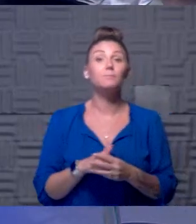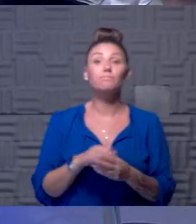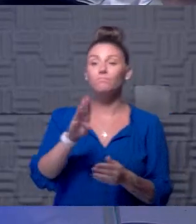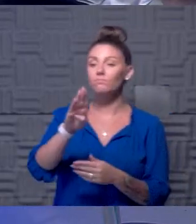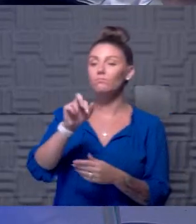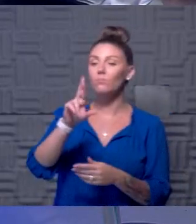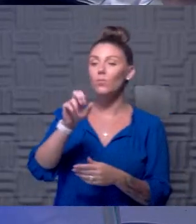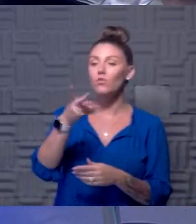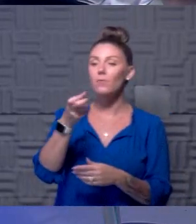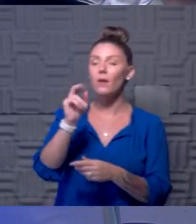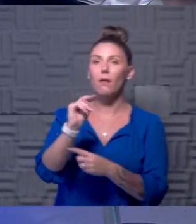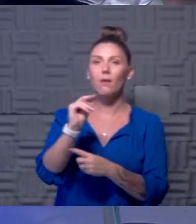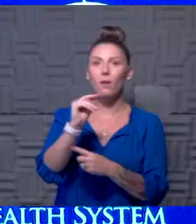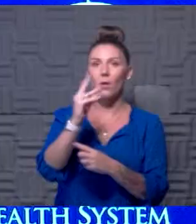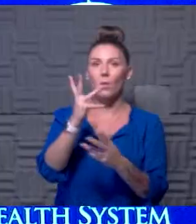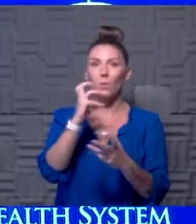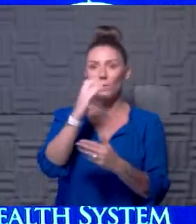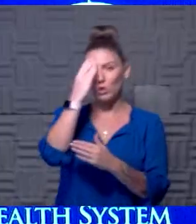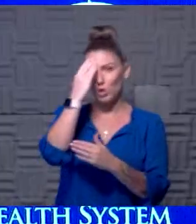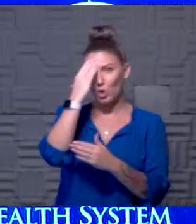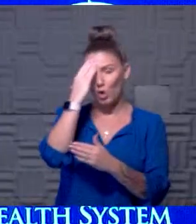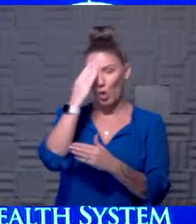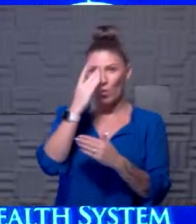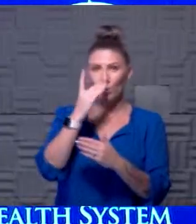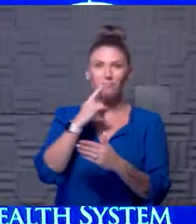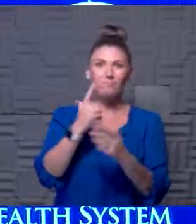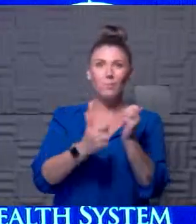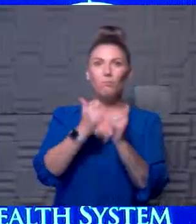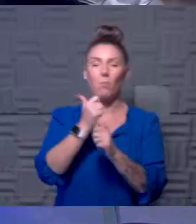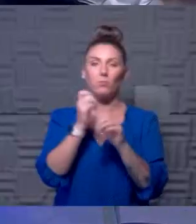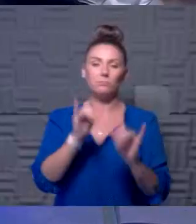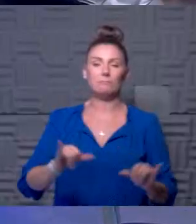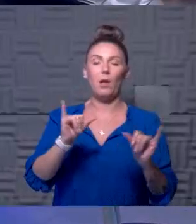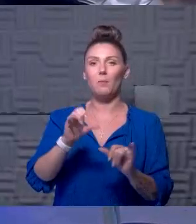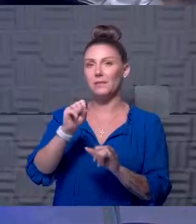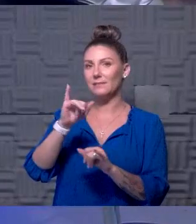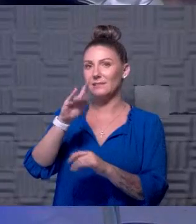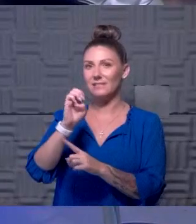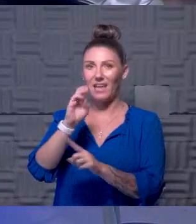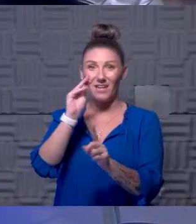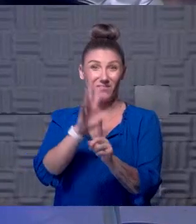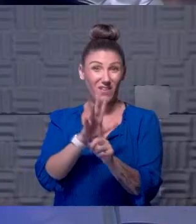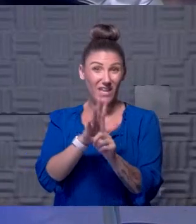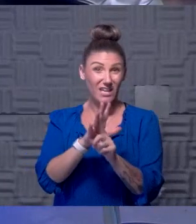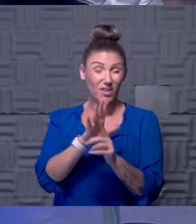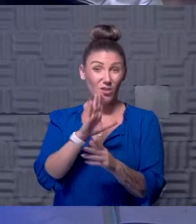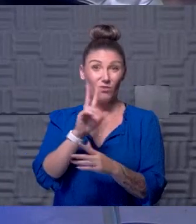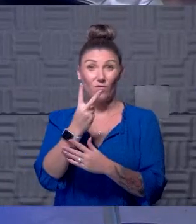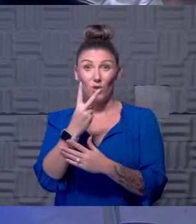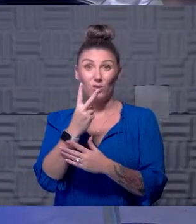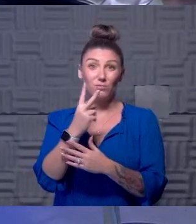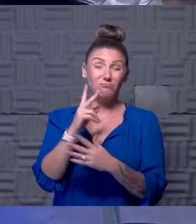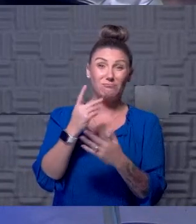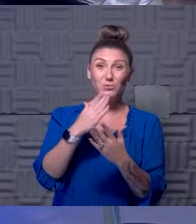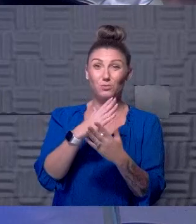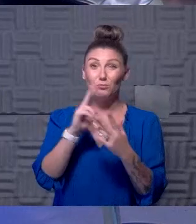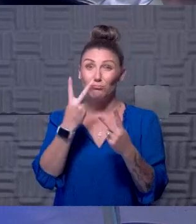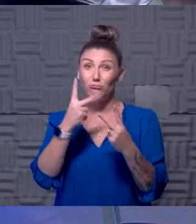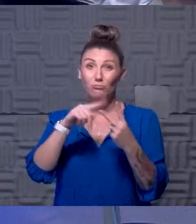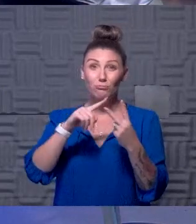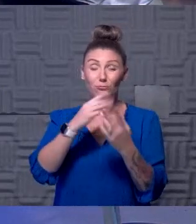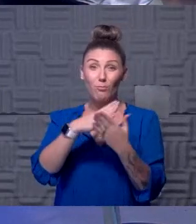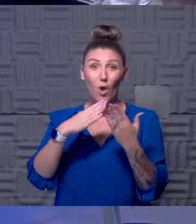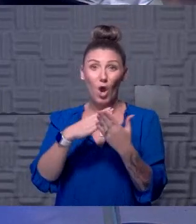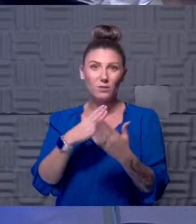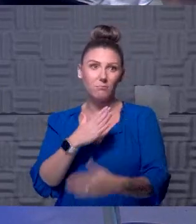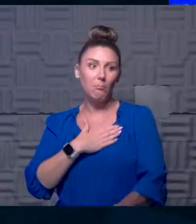Brandon wants to know, what's the biggest side effect you've had in the first 2 phases of the trial? Biggest side effect? Yeah. My arm hurts. Yeah.